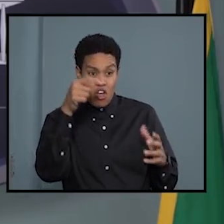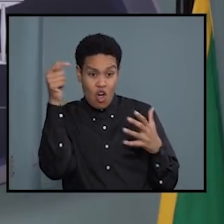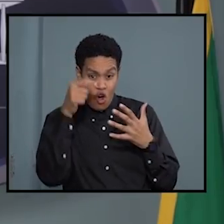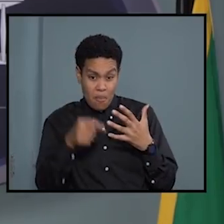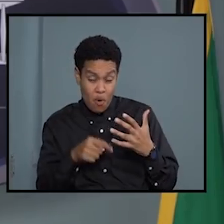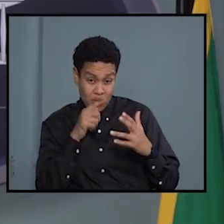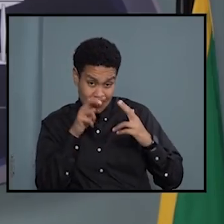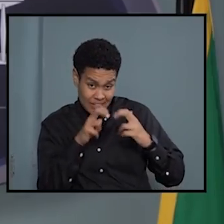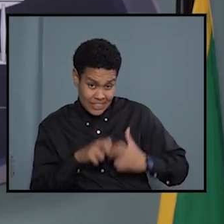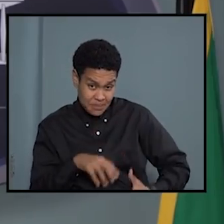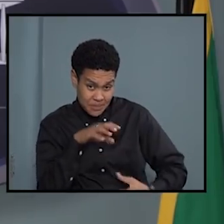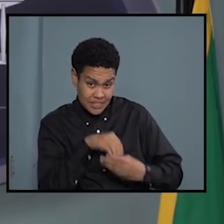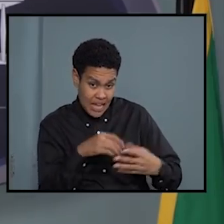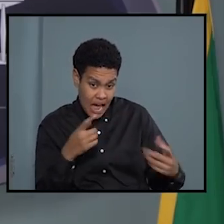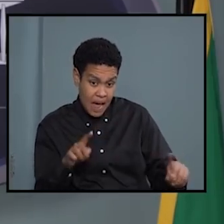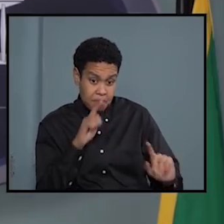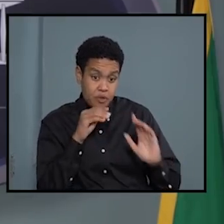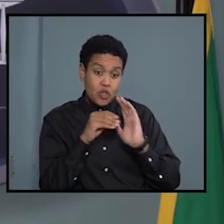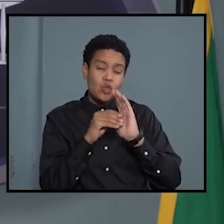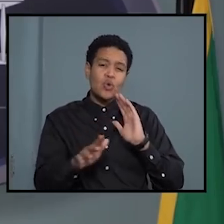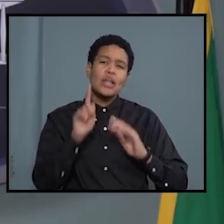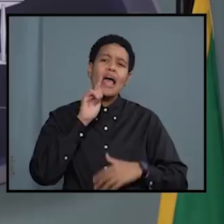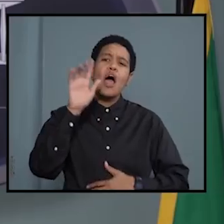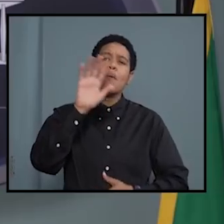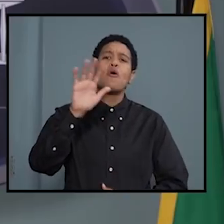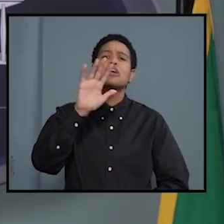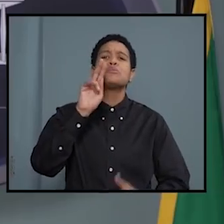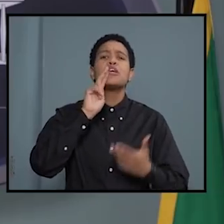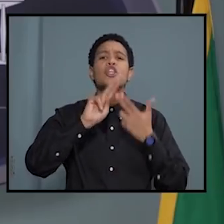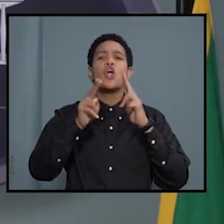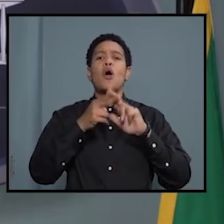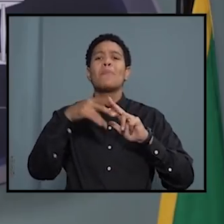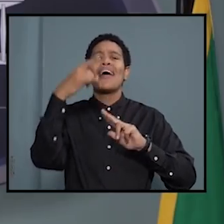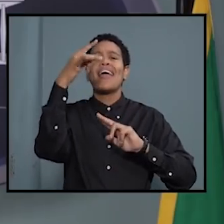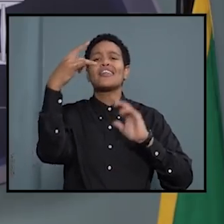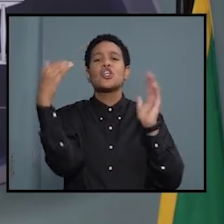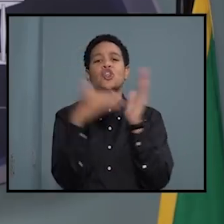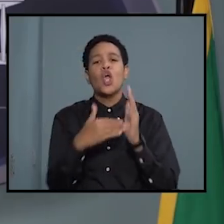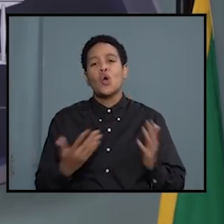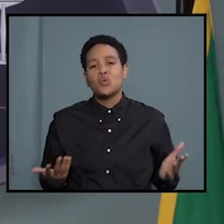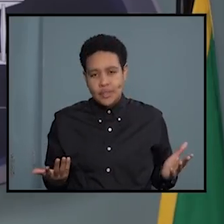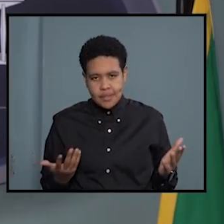the assessment. Students approximately number 18,000.